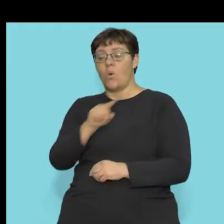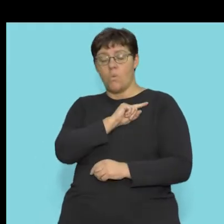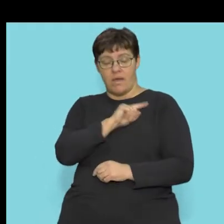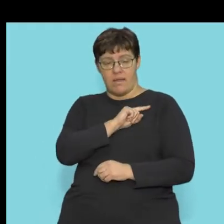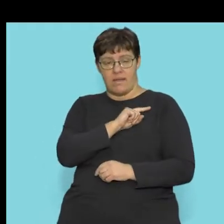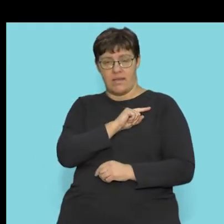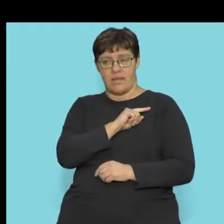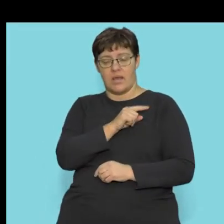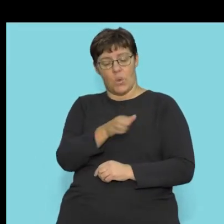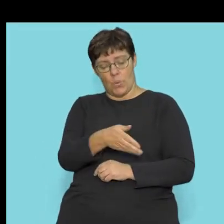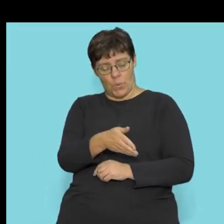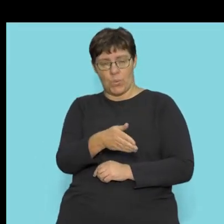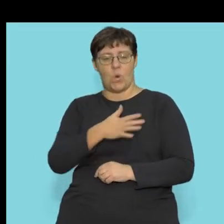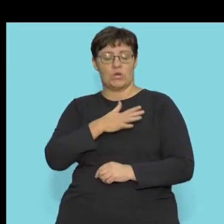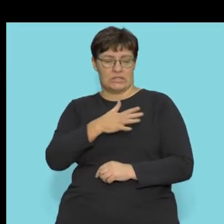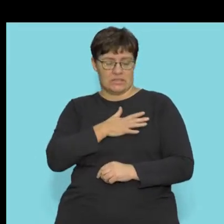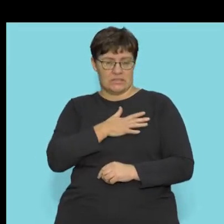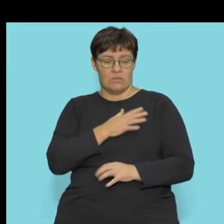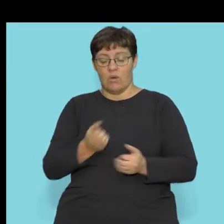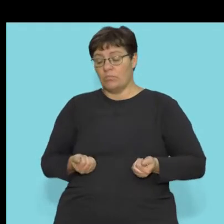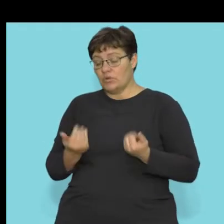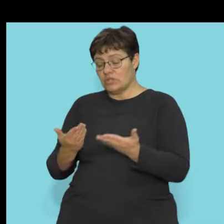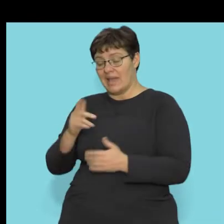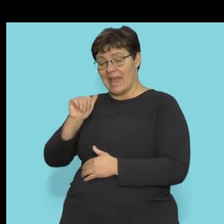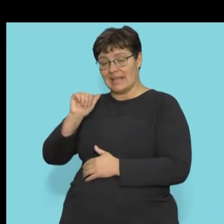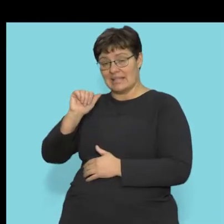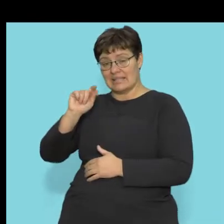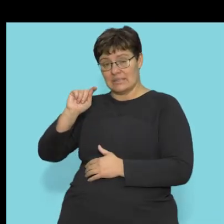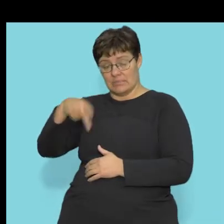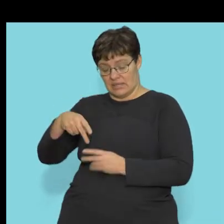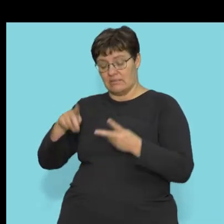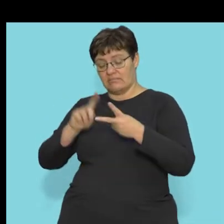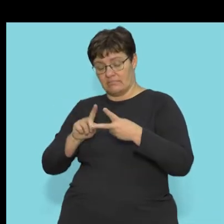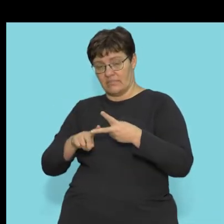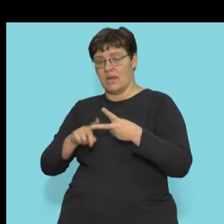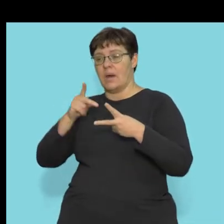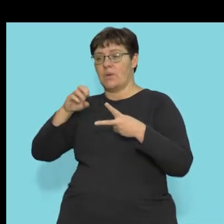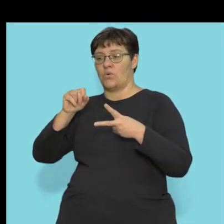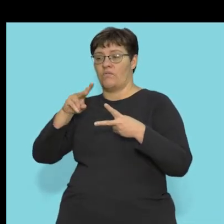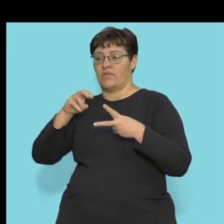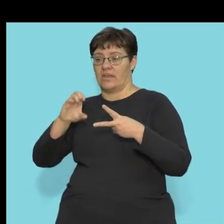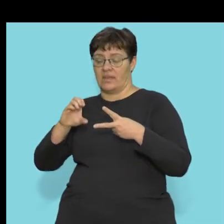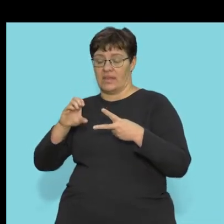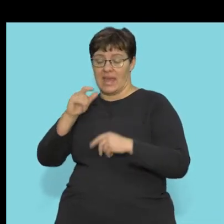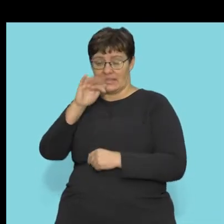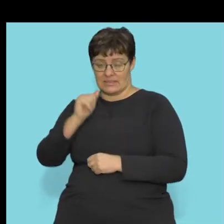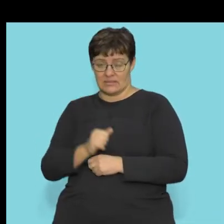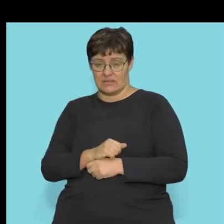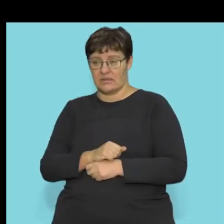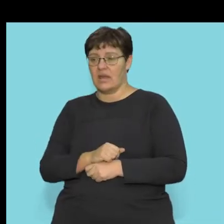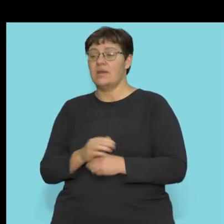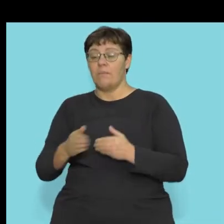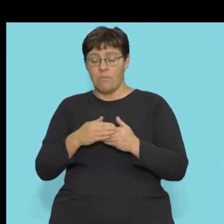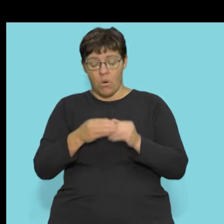the absence of oxygen to produce ATP and pyruvic acid. This further is broken